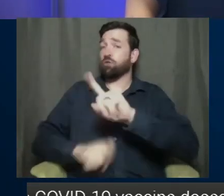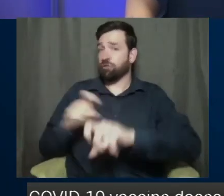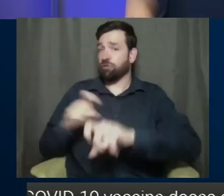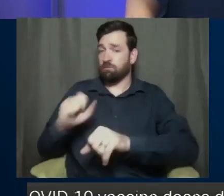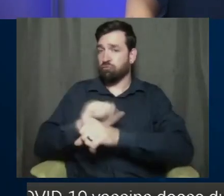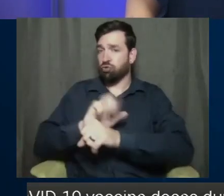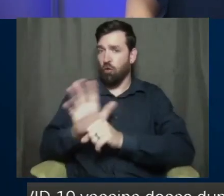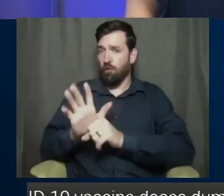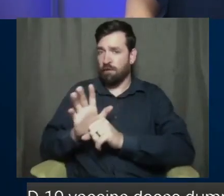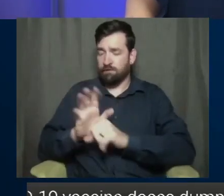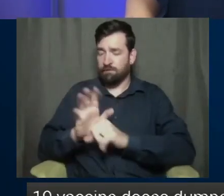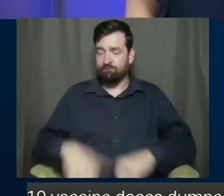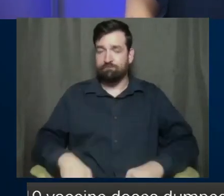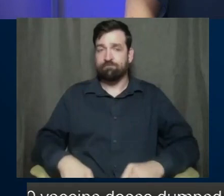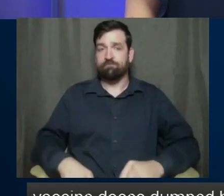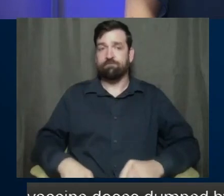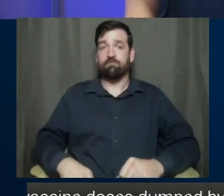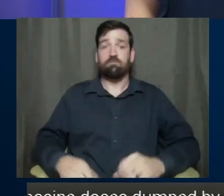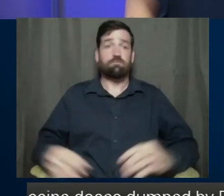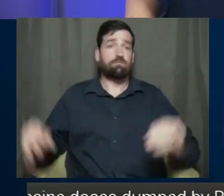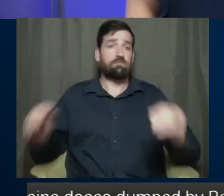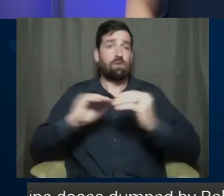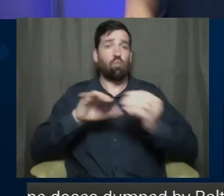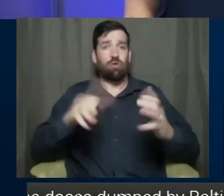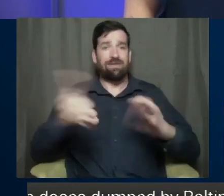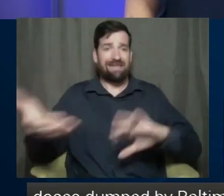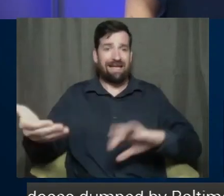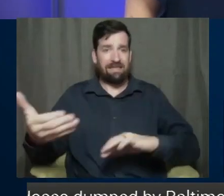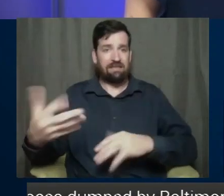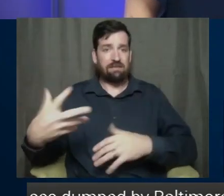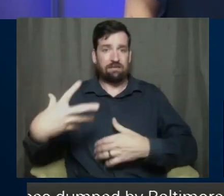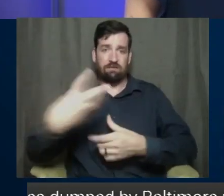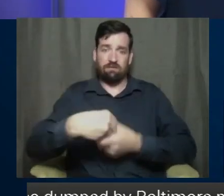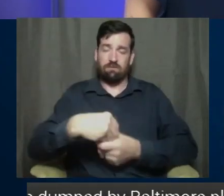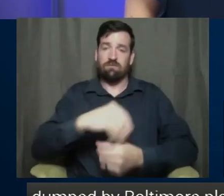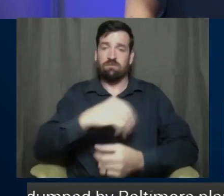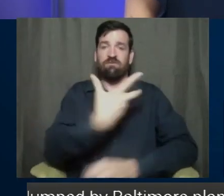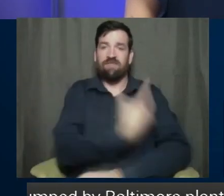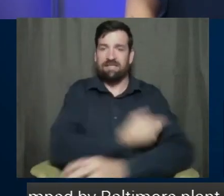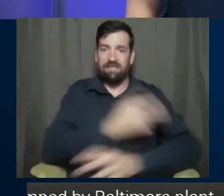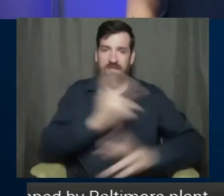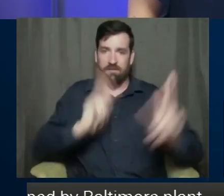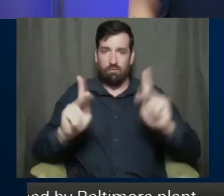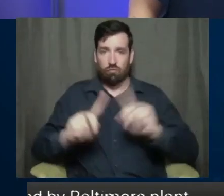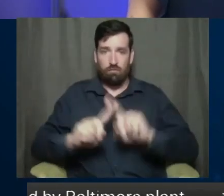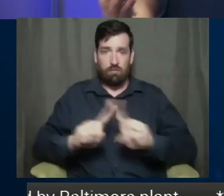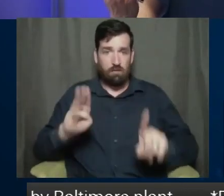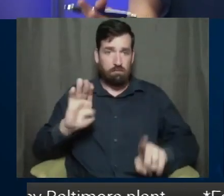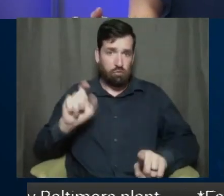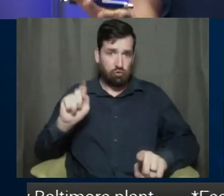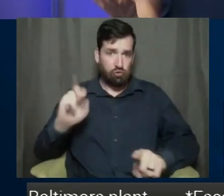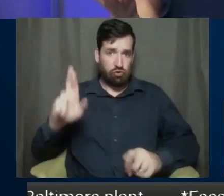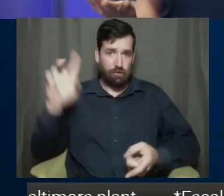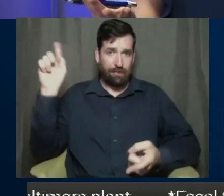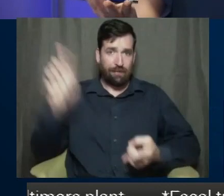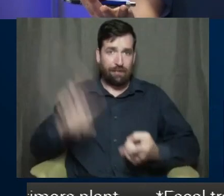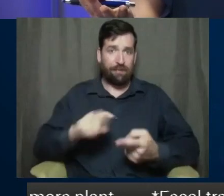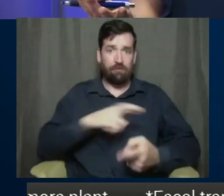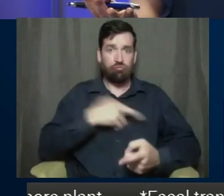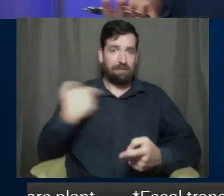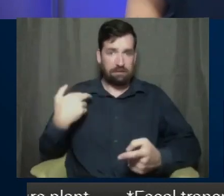number of COVID-19 deaths are among vaccinated people, but booster shots substantially lower the risk. Yeah. Kind of explain